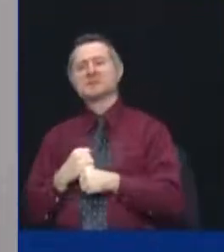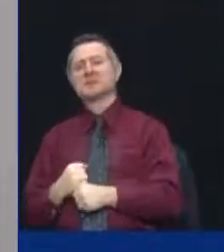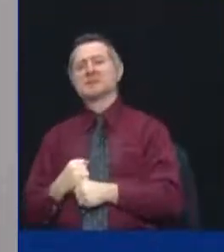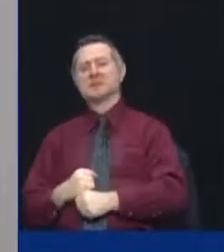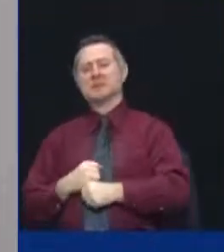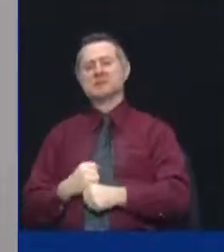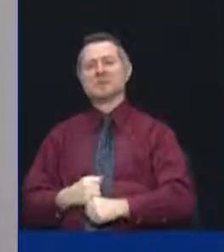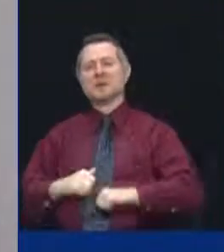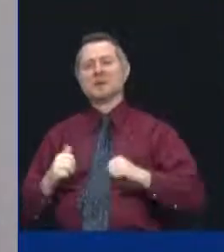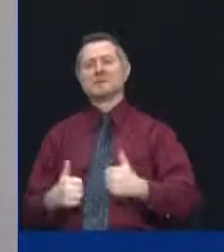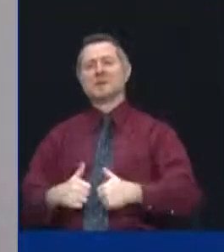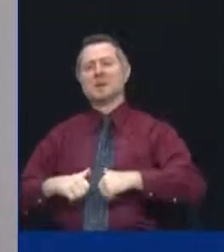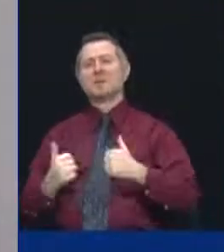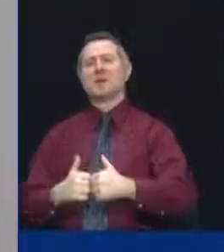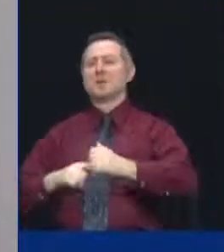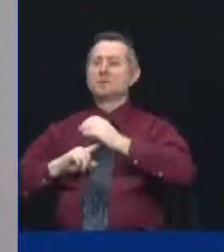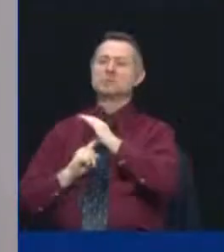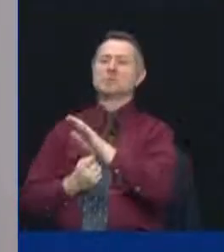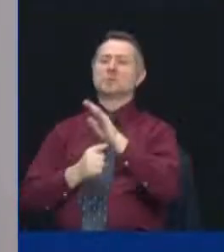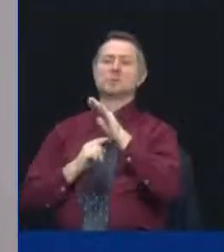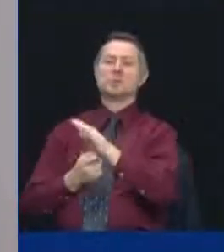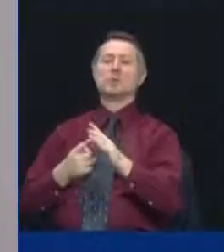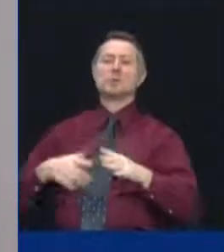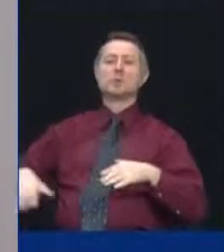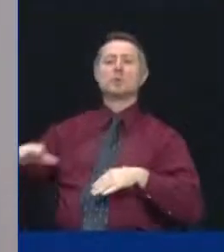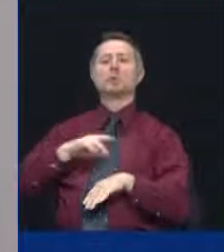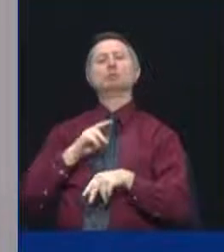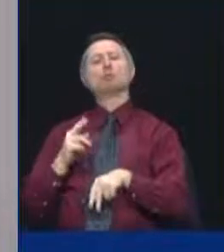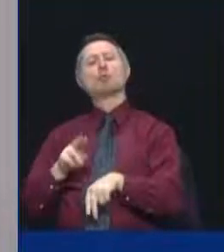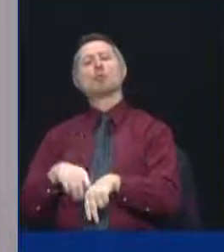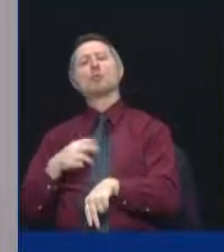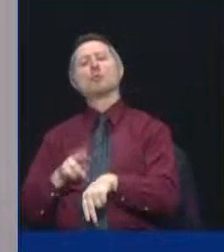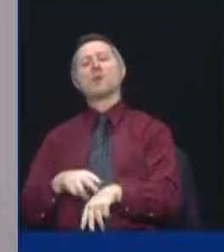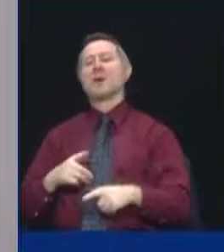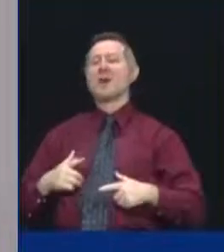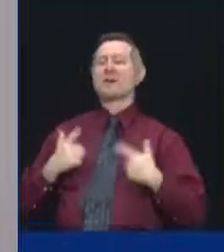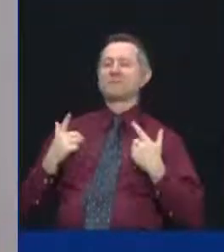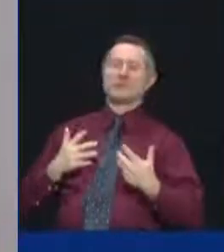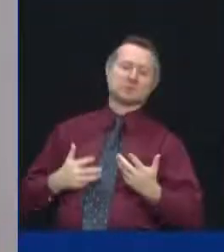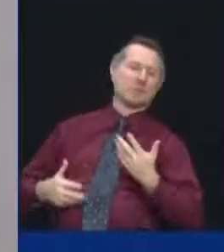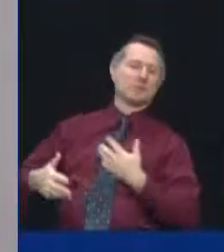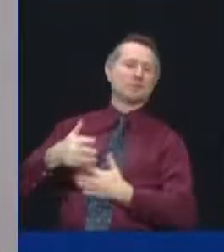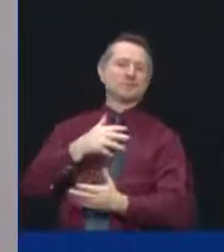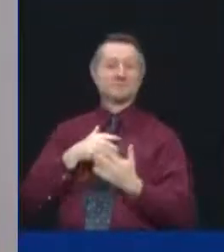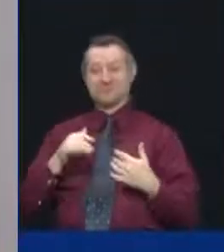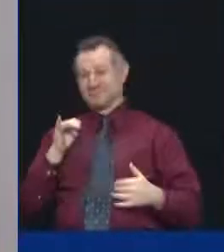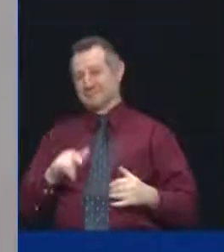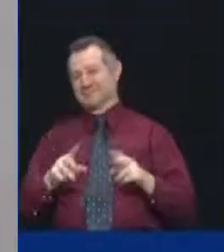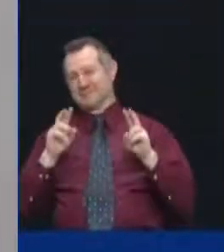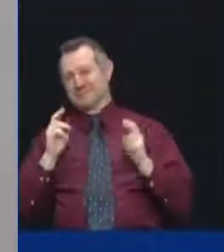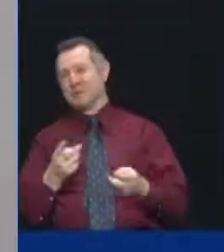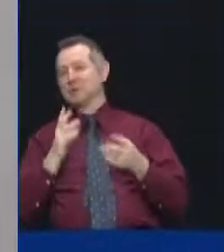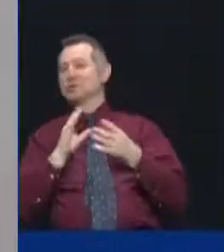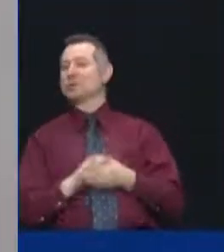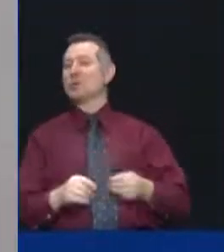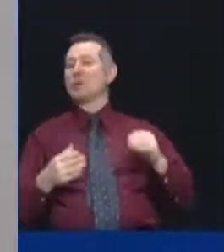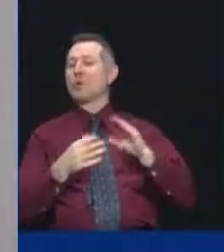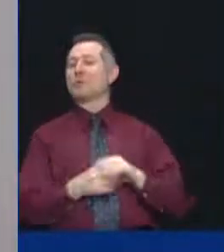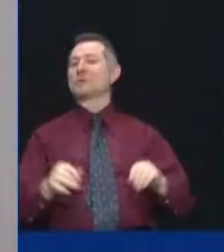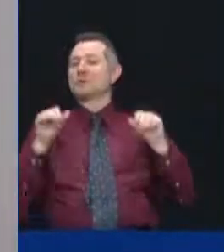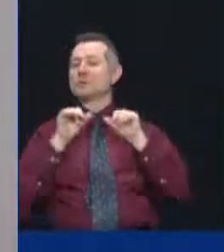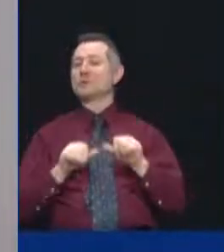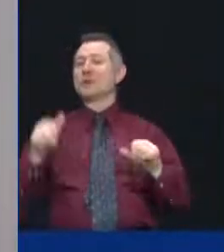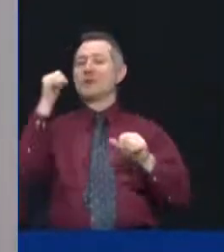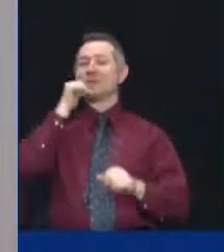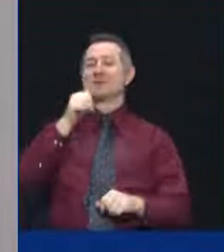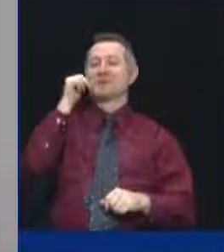sense of normalcy to everybody. You know, we're like an ongoing story every single day. Some days are good,